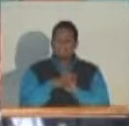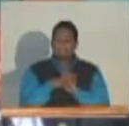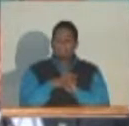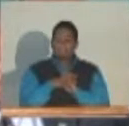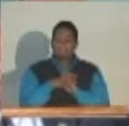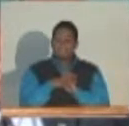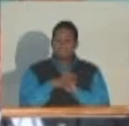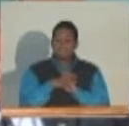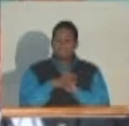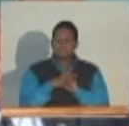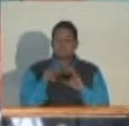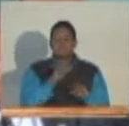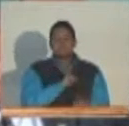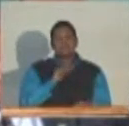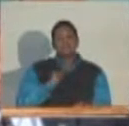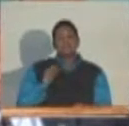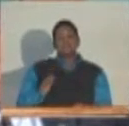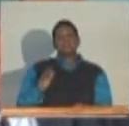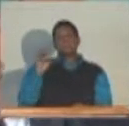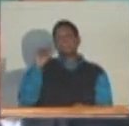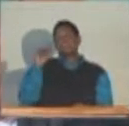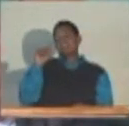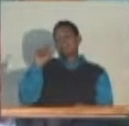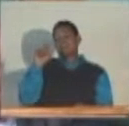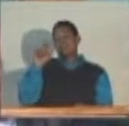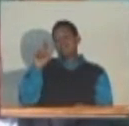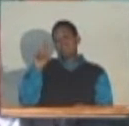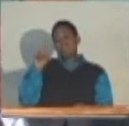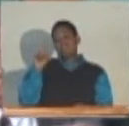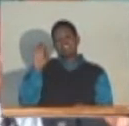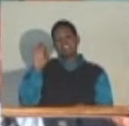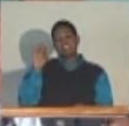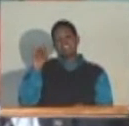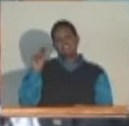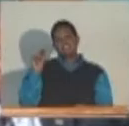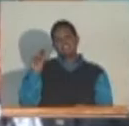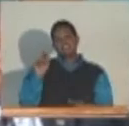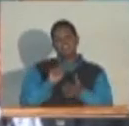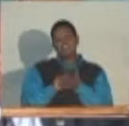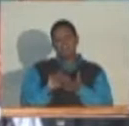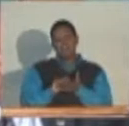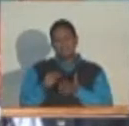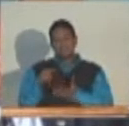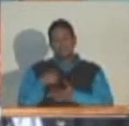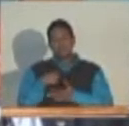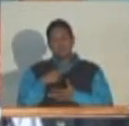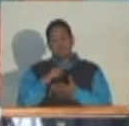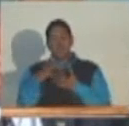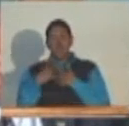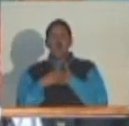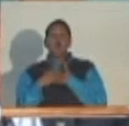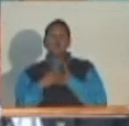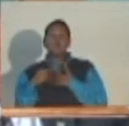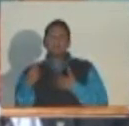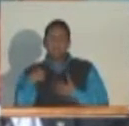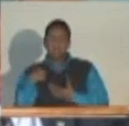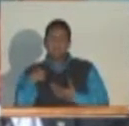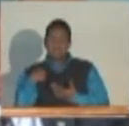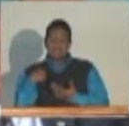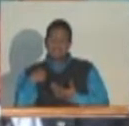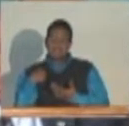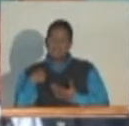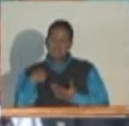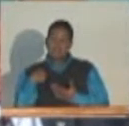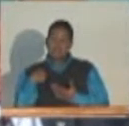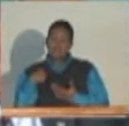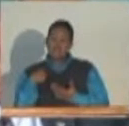Senator Tavares-Finson, in writing to you and writing to me, well, copying me, I'd ask